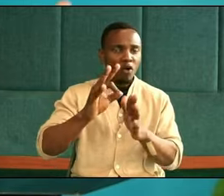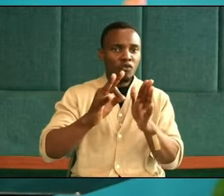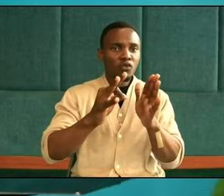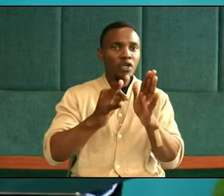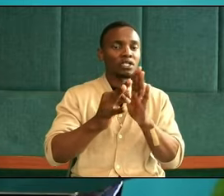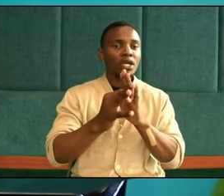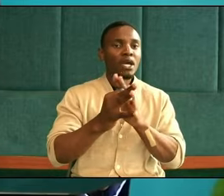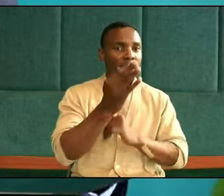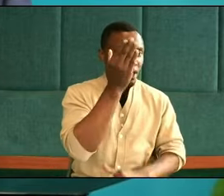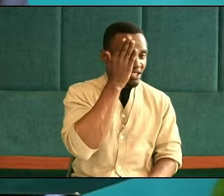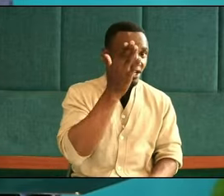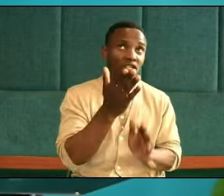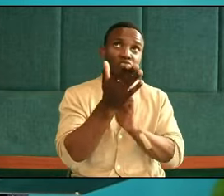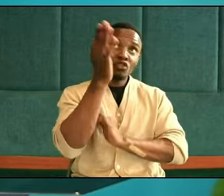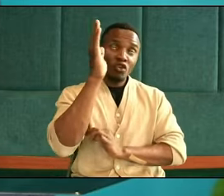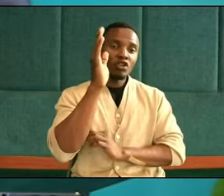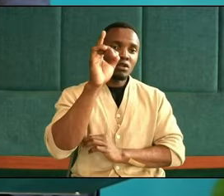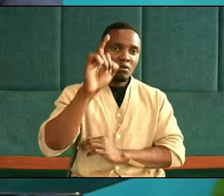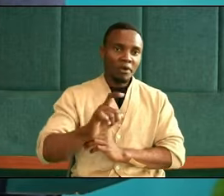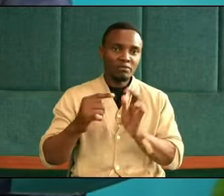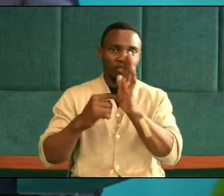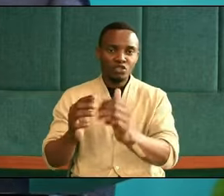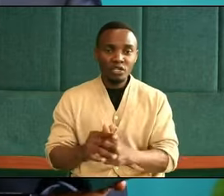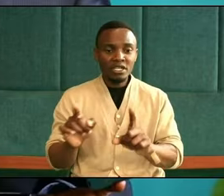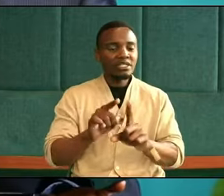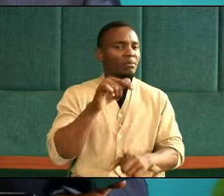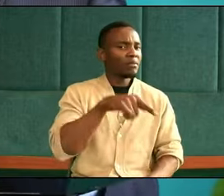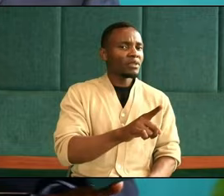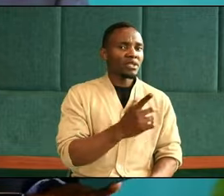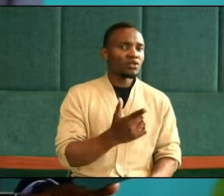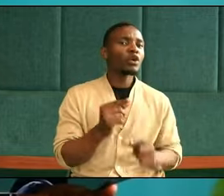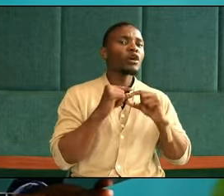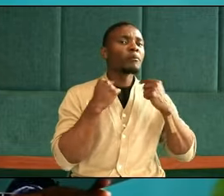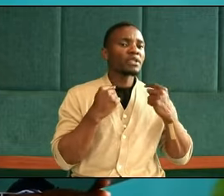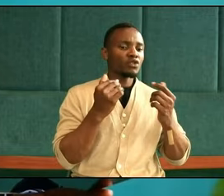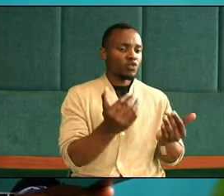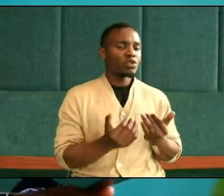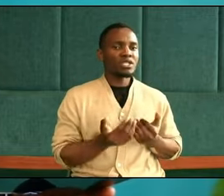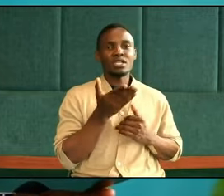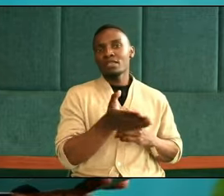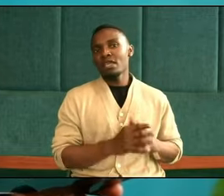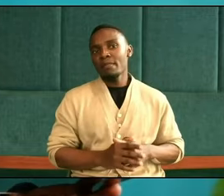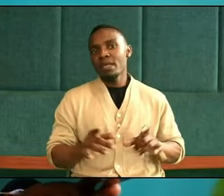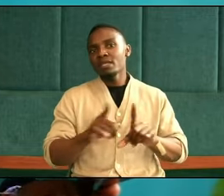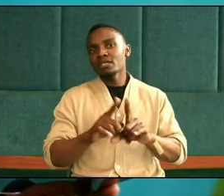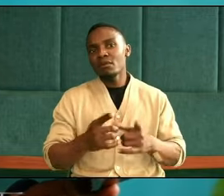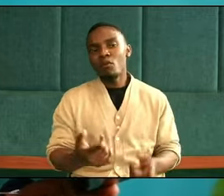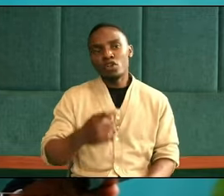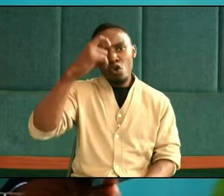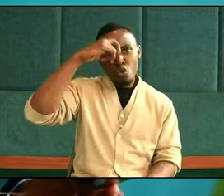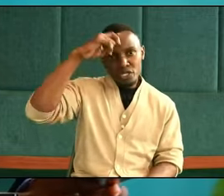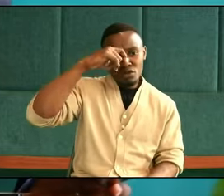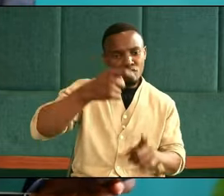was at stake. This is where the priest was needed. This is where the wisdom from the man of